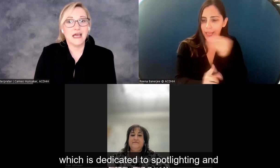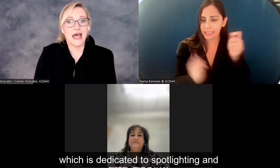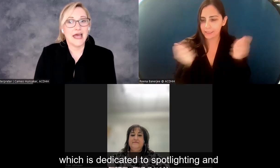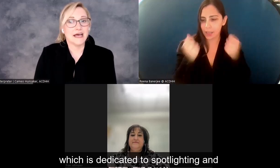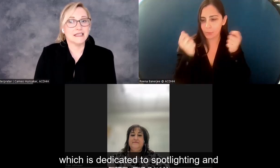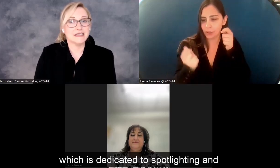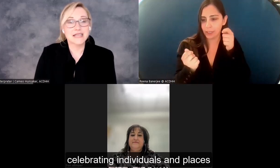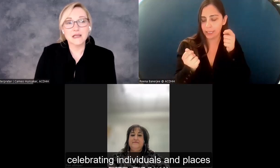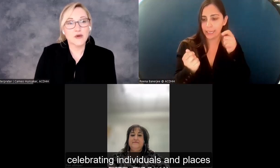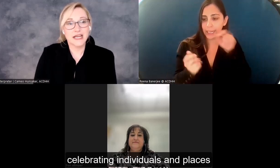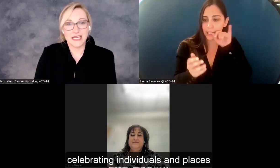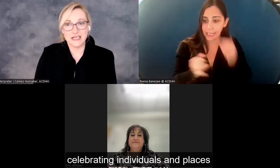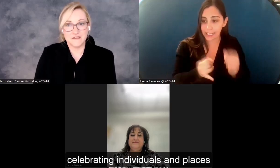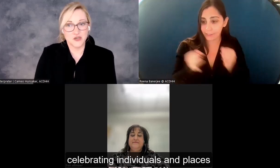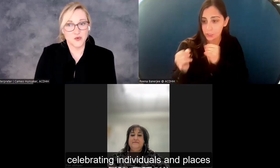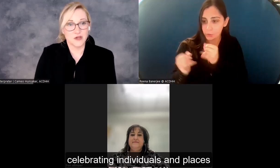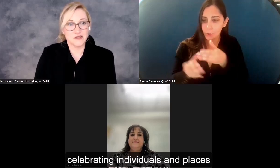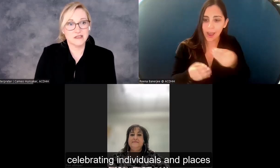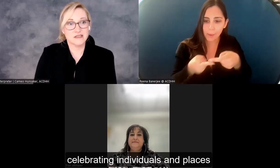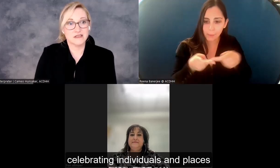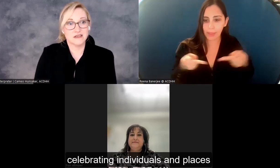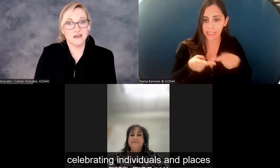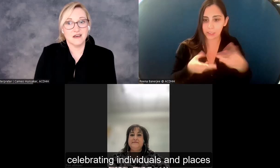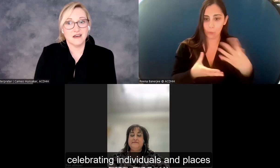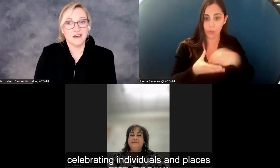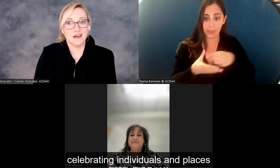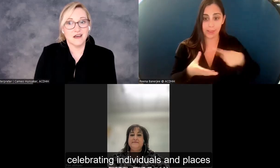spotlighting and celebrating individuals